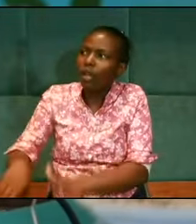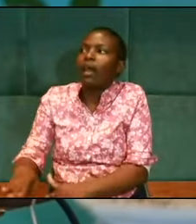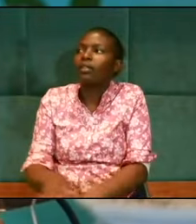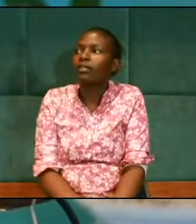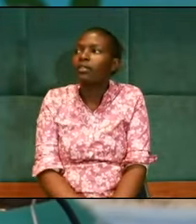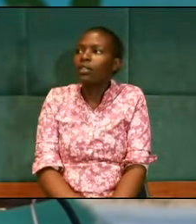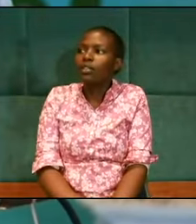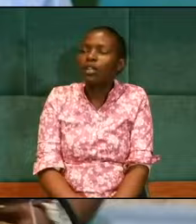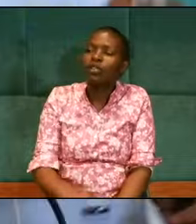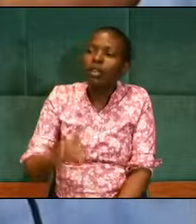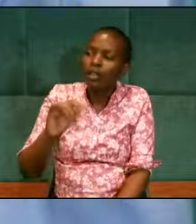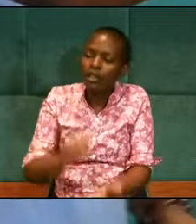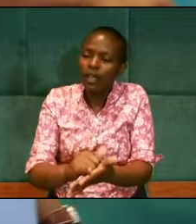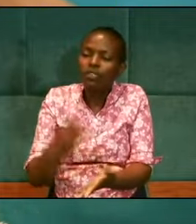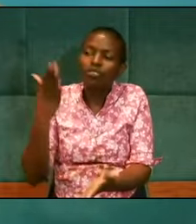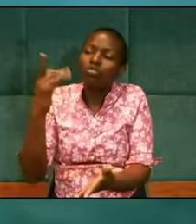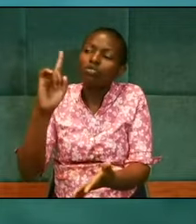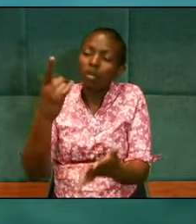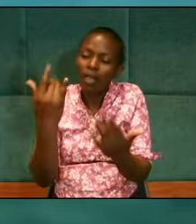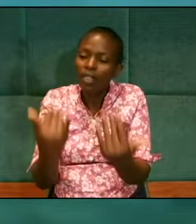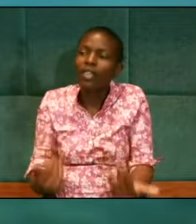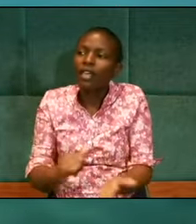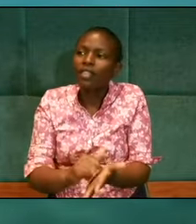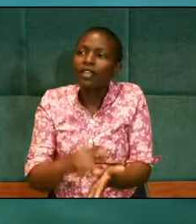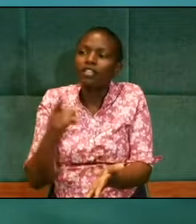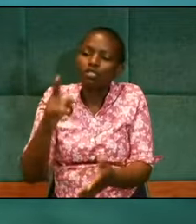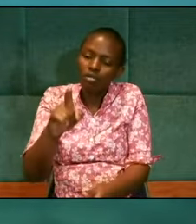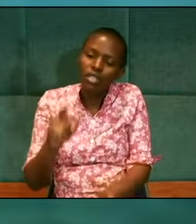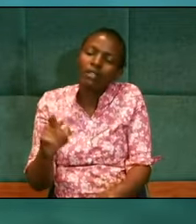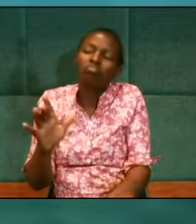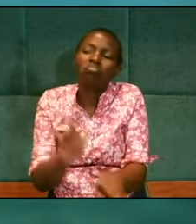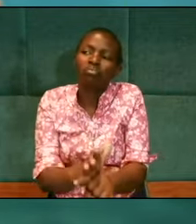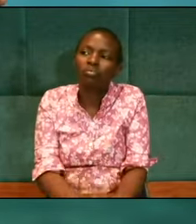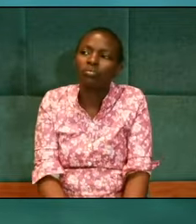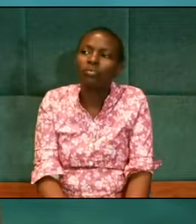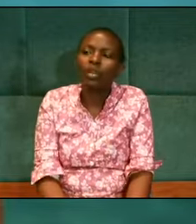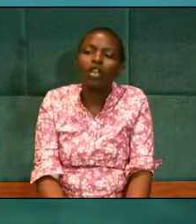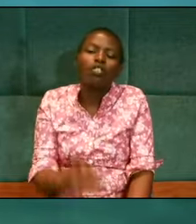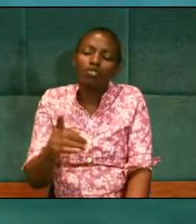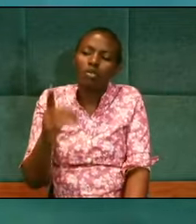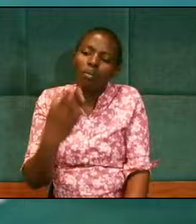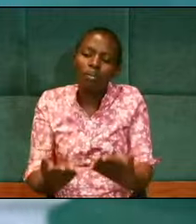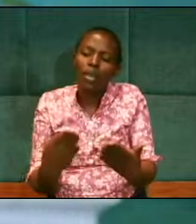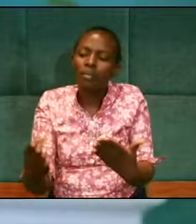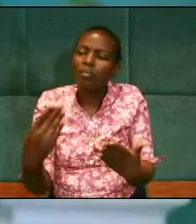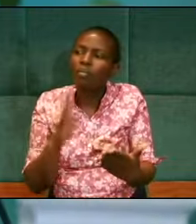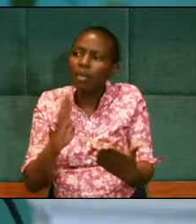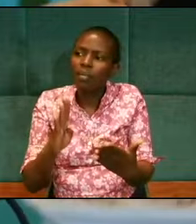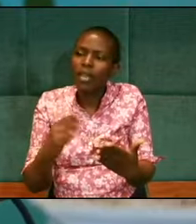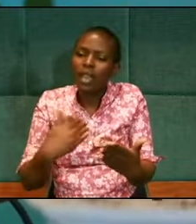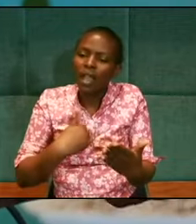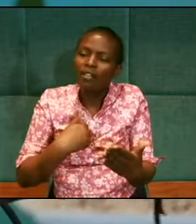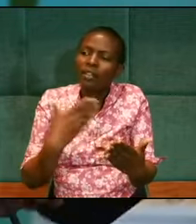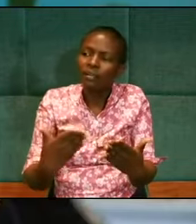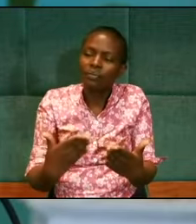needful. He may be somebody courteous, decent, hardworking, or if he doesn't believe the